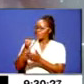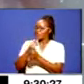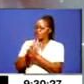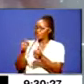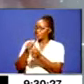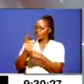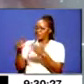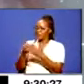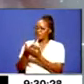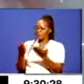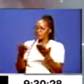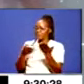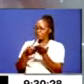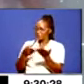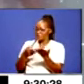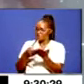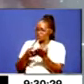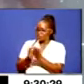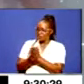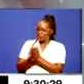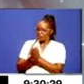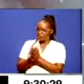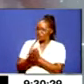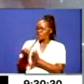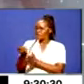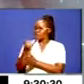is technology. And when it comes to treatment,